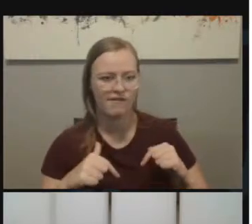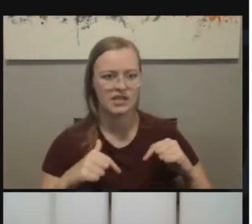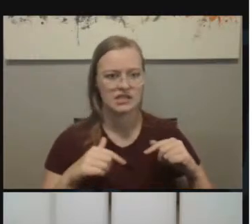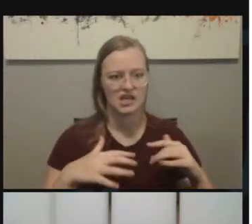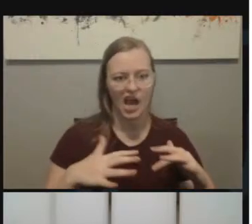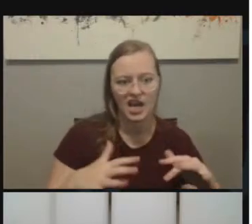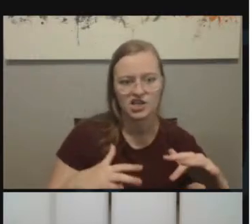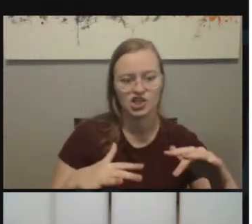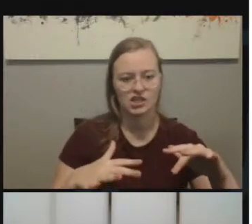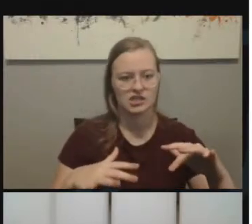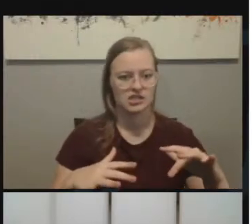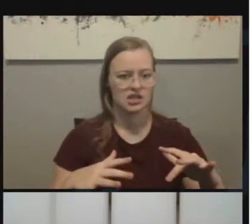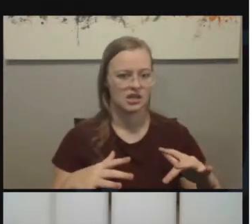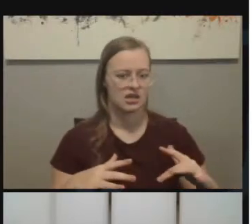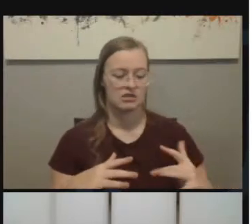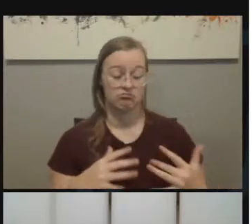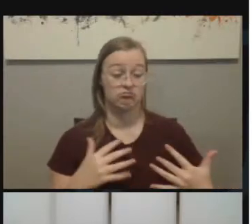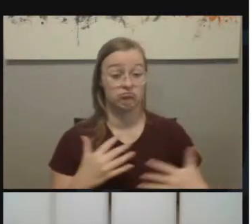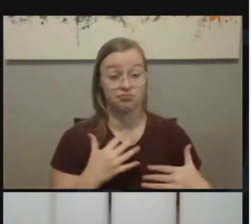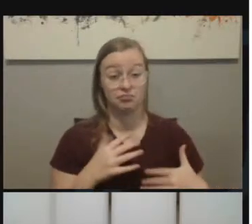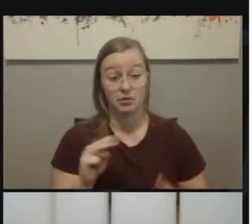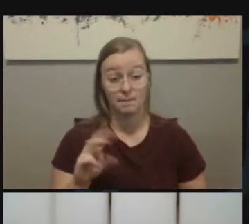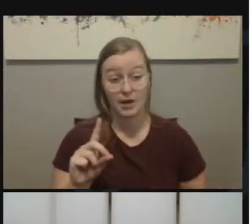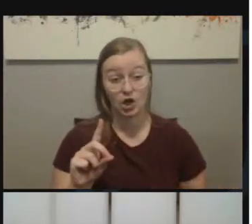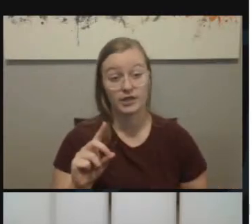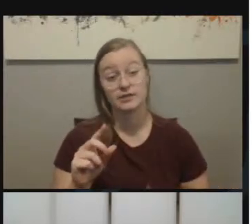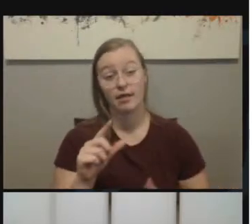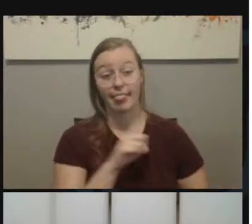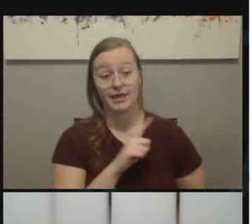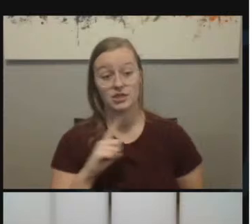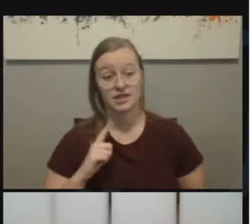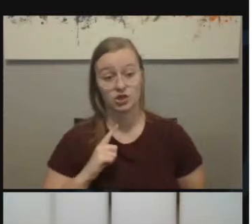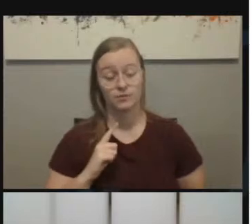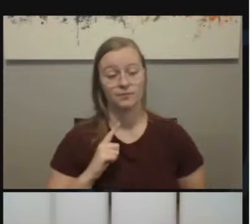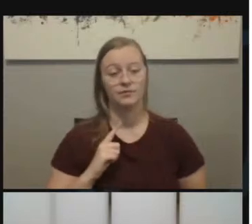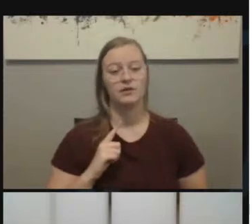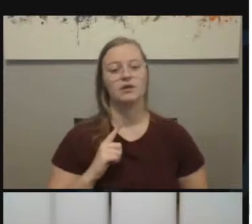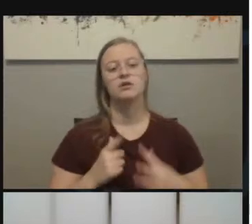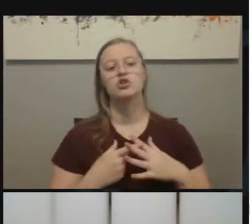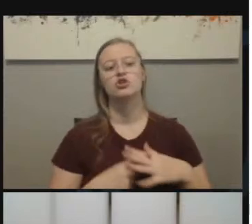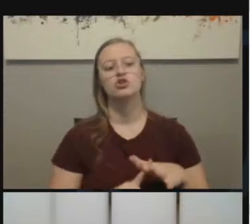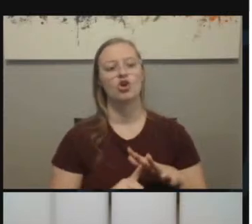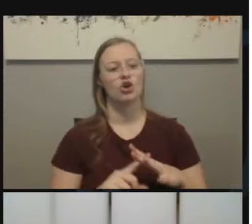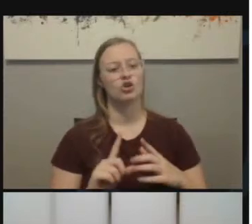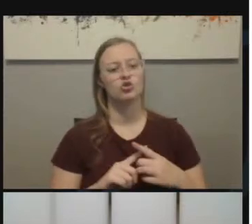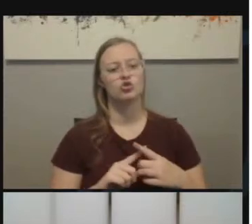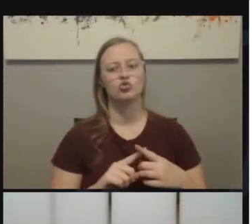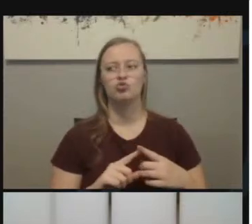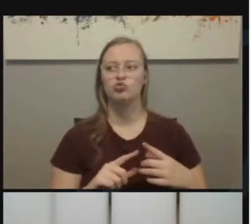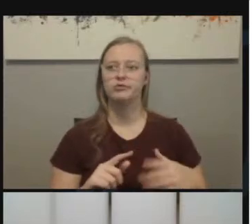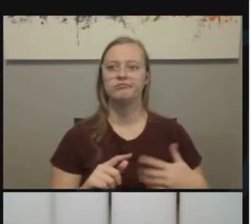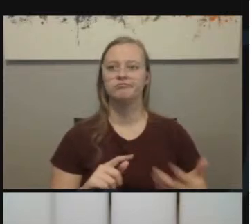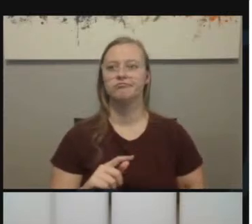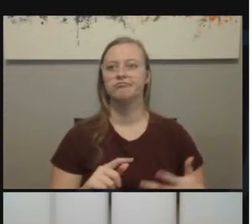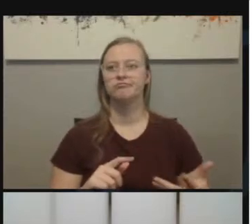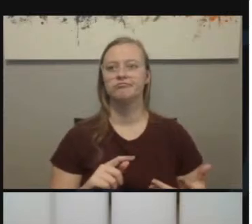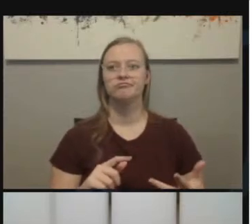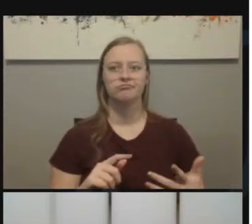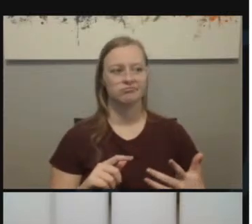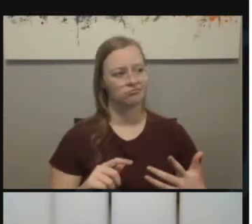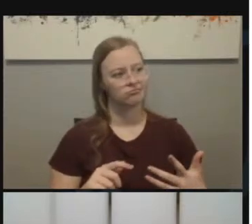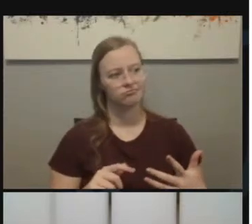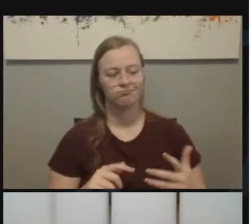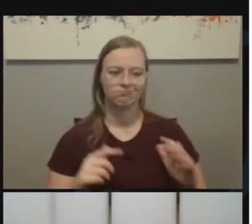nearly hysterical Maryland legislature began to clamp down with a series of